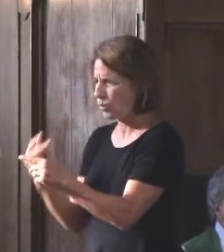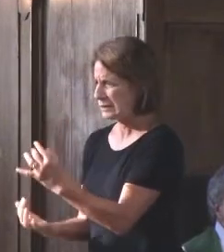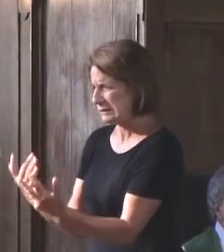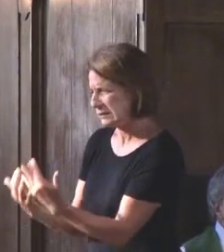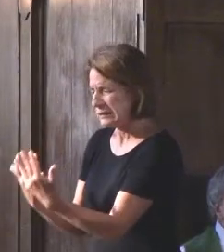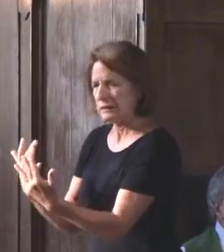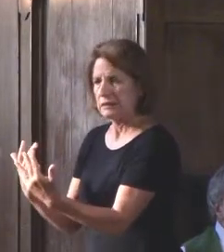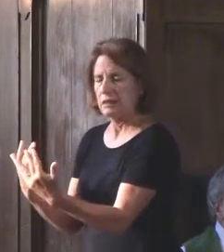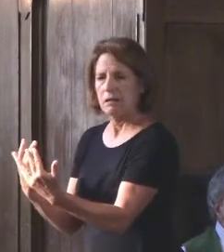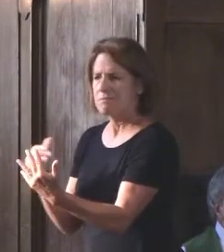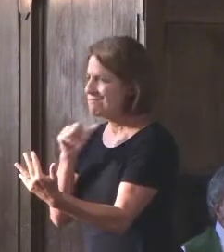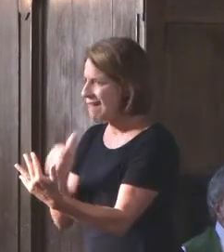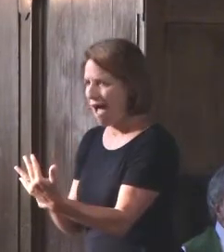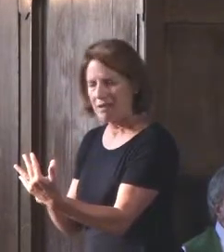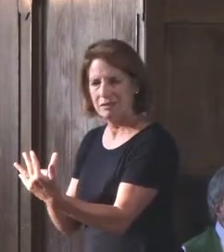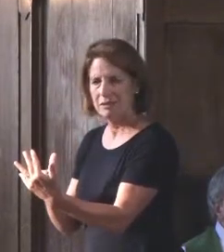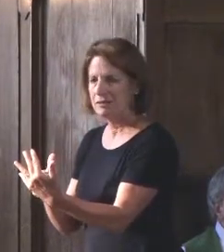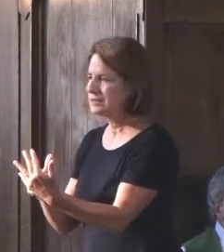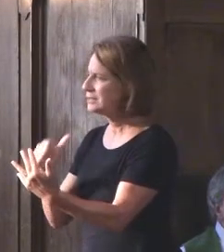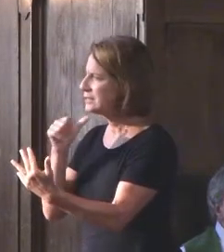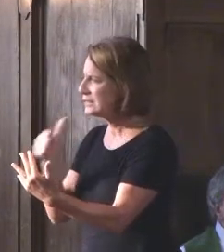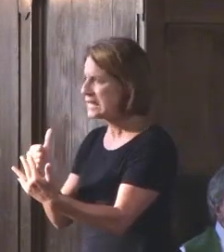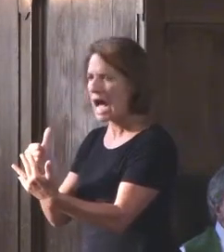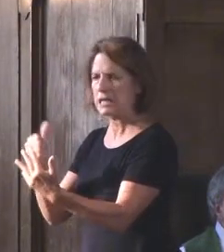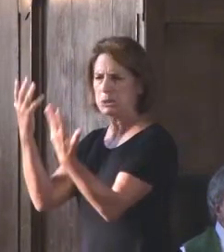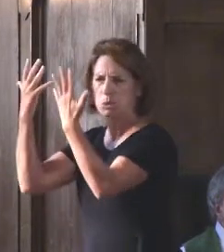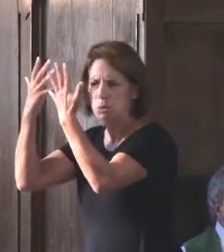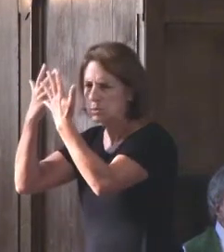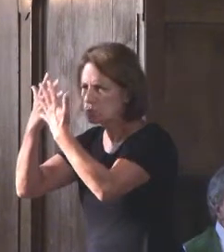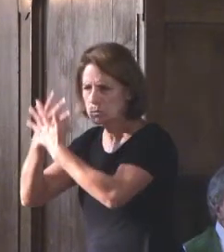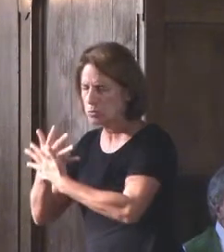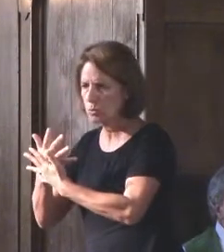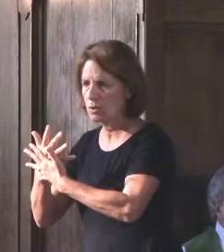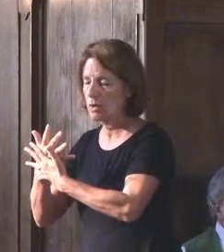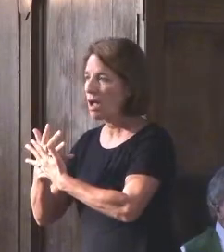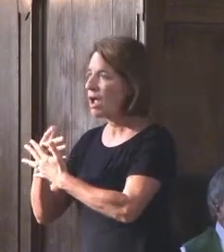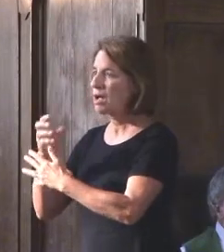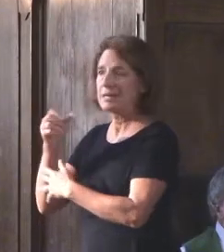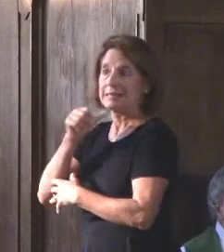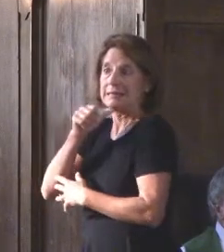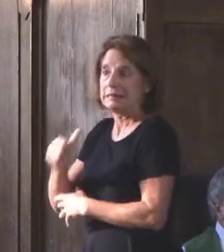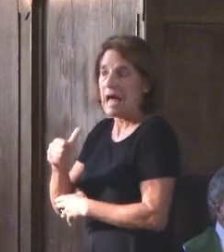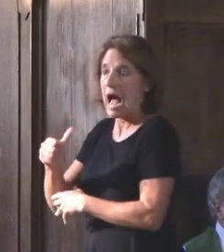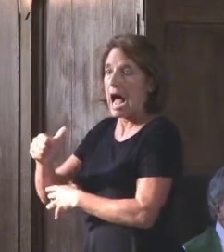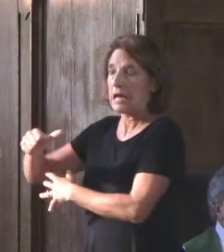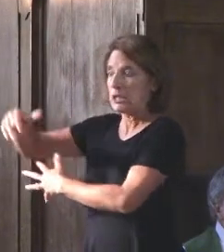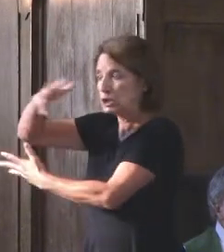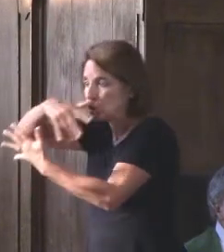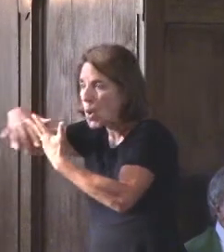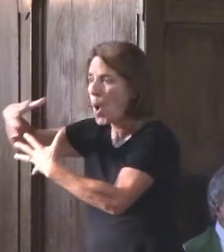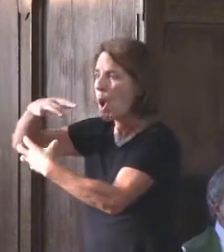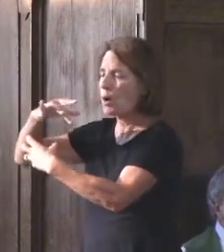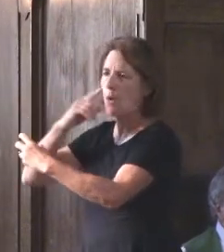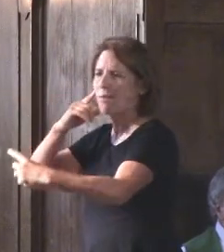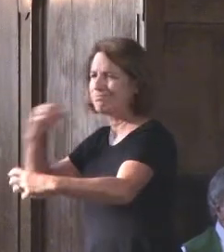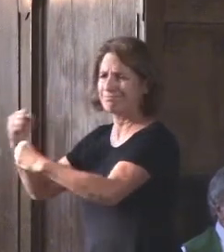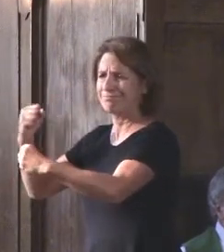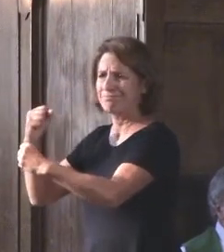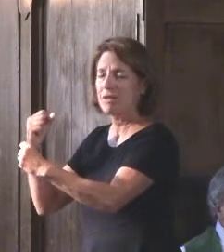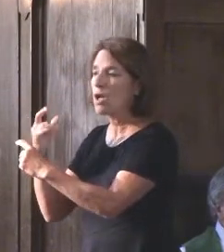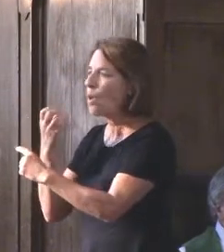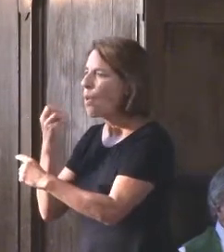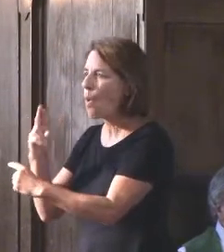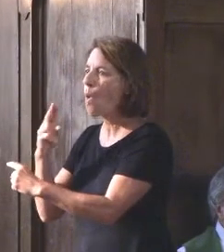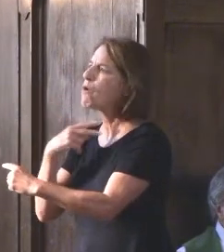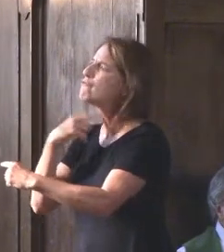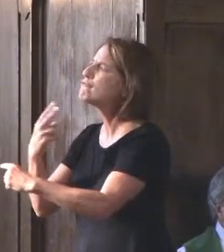fire or a gloomy darkness, or a storm, or a trumpet blast, or a